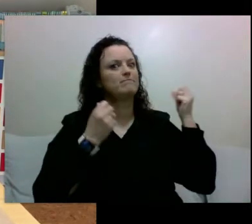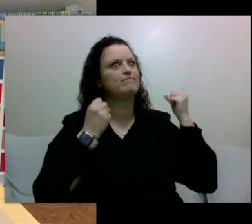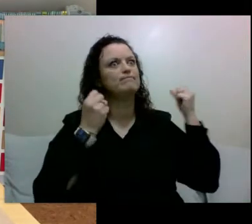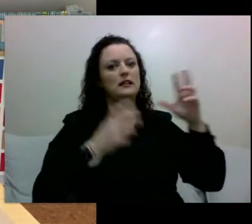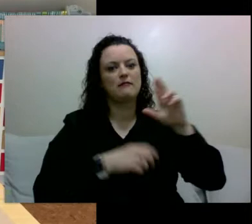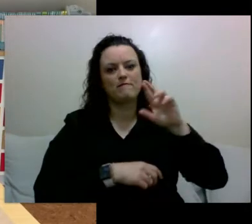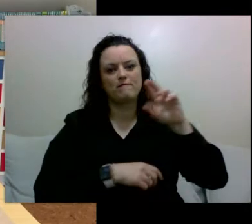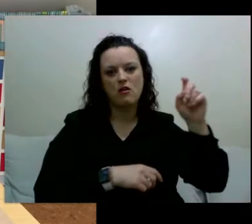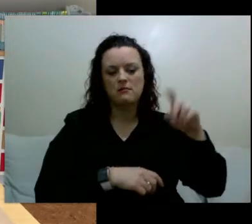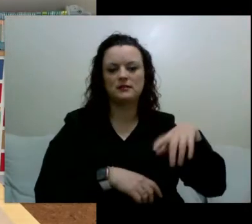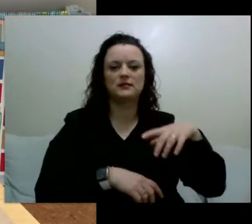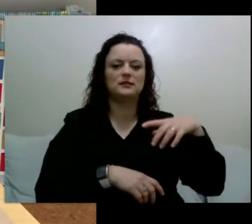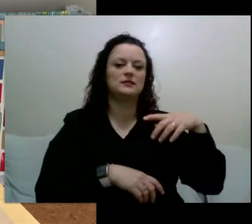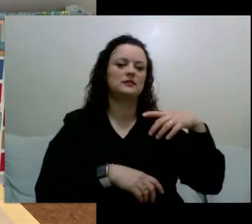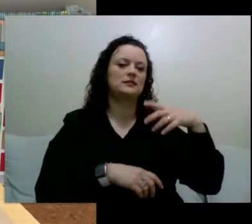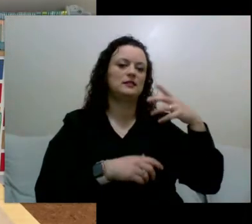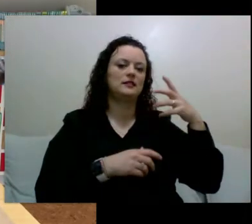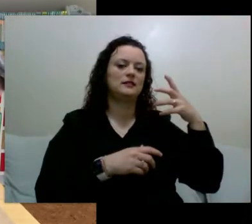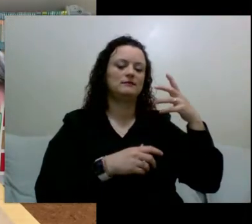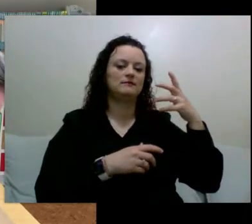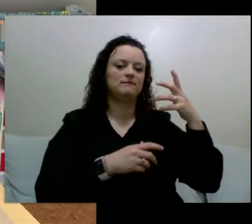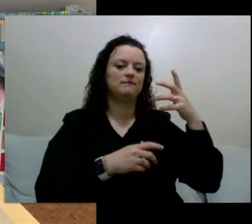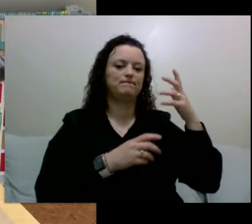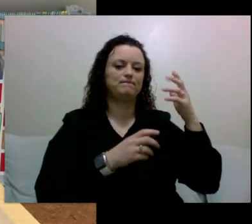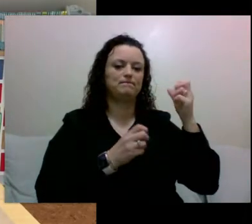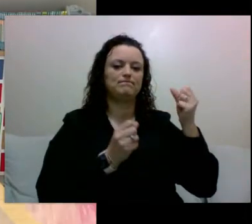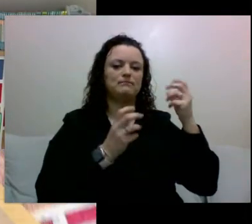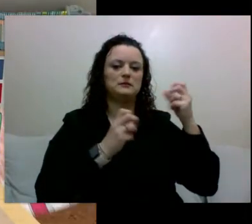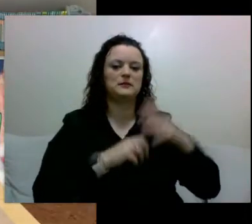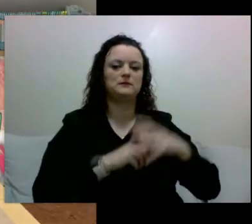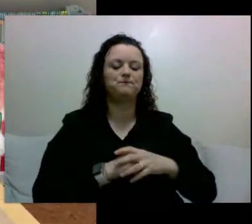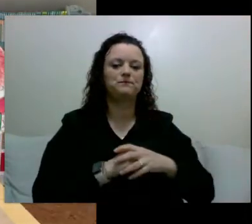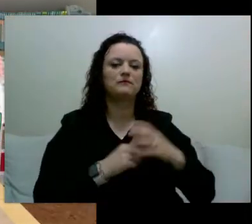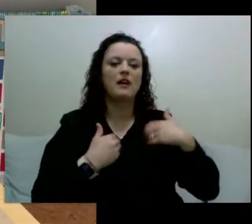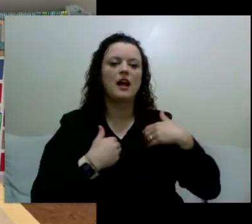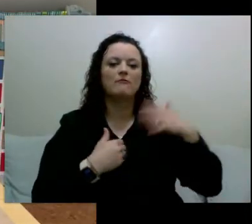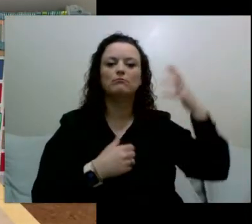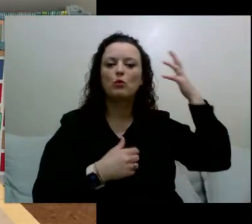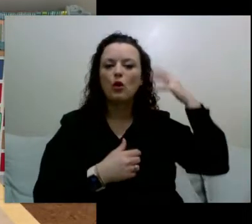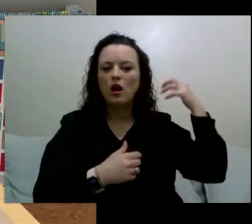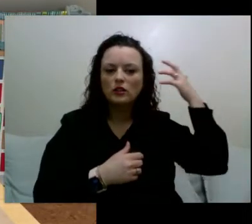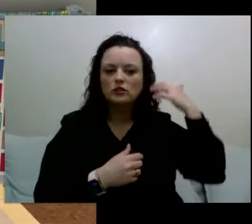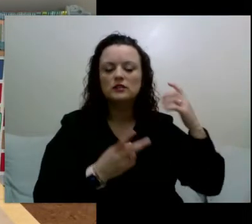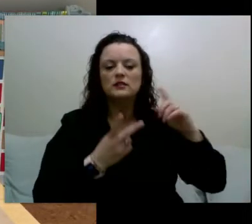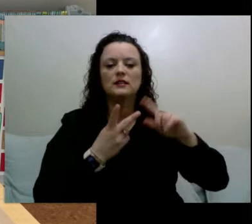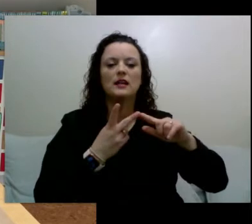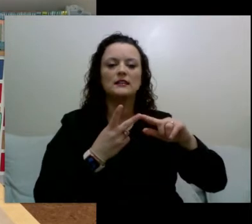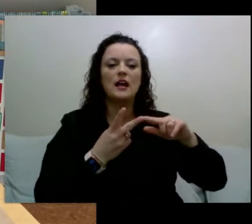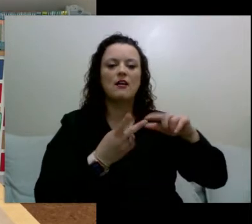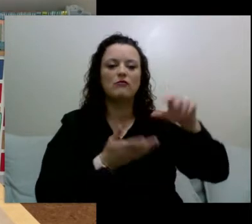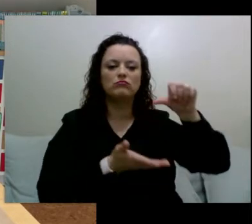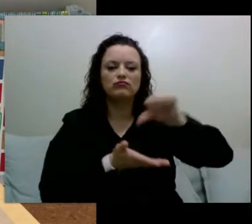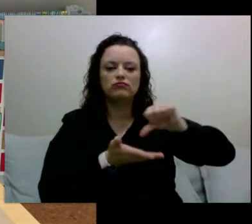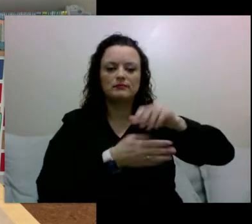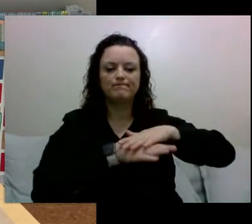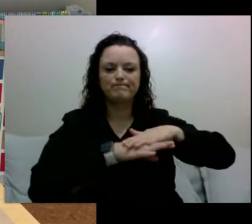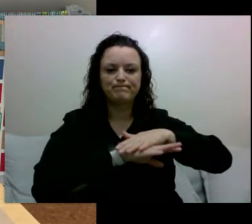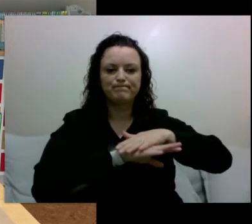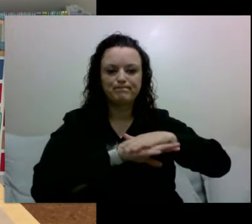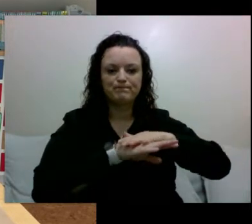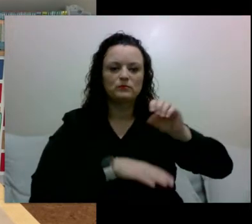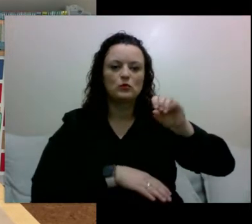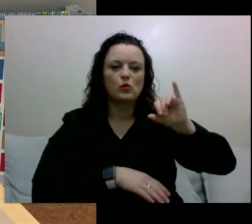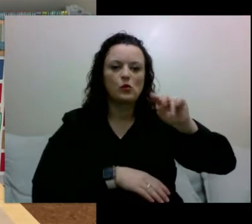hairbrushes and ointments. And I also found, outside of town, this